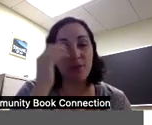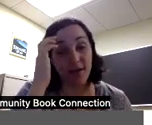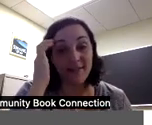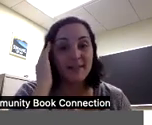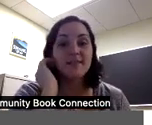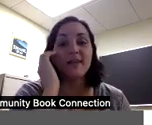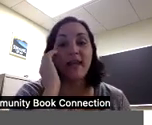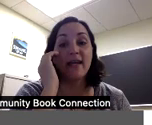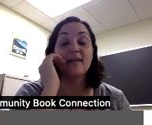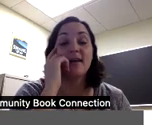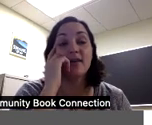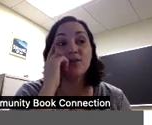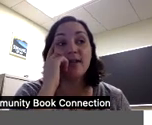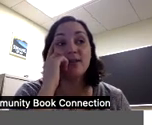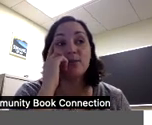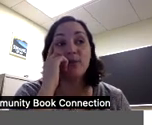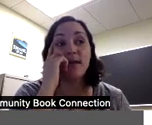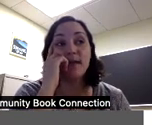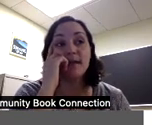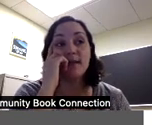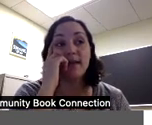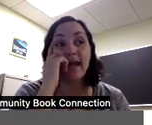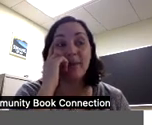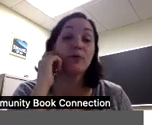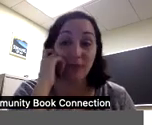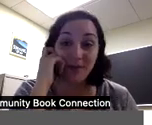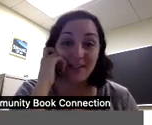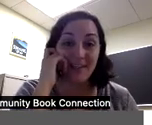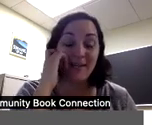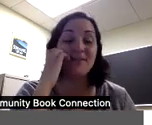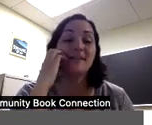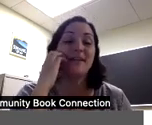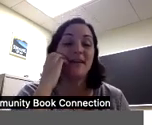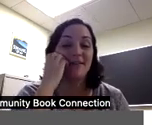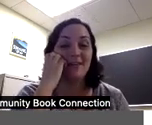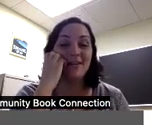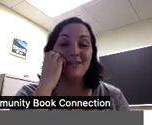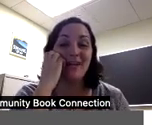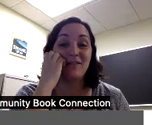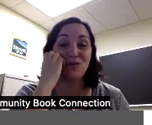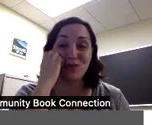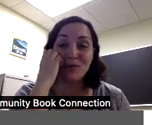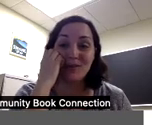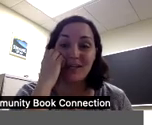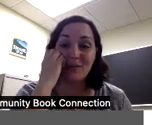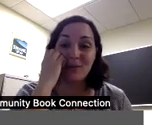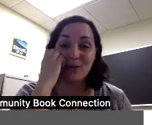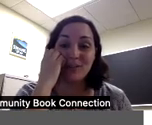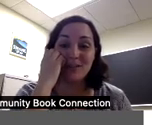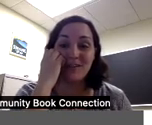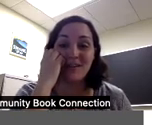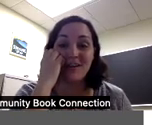spawning process. And they're trying to make it happen more frequently in labs. I think they're having trouble with